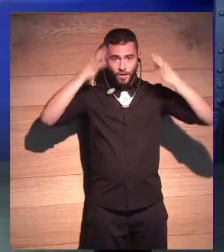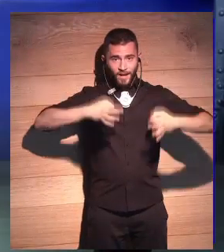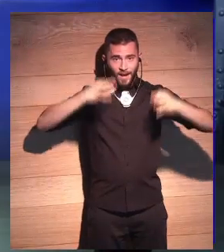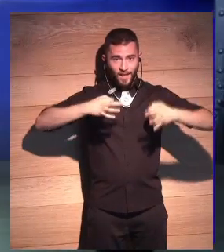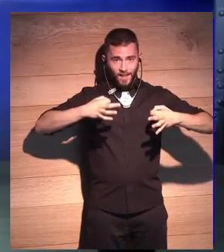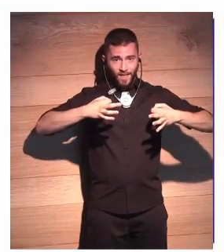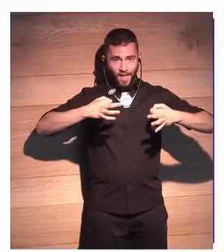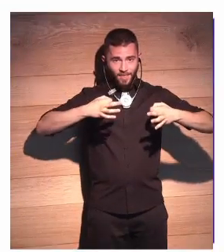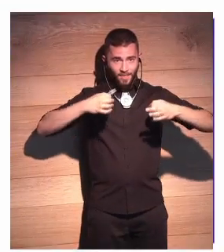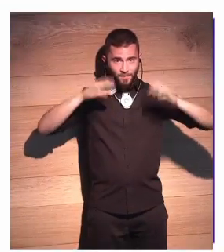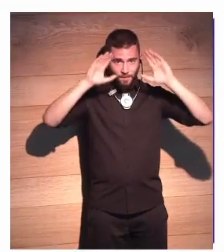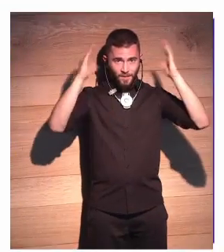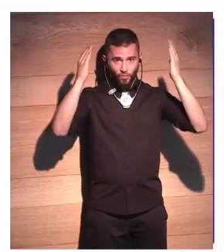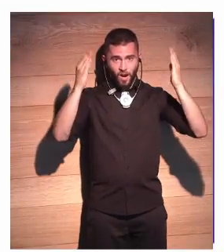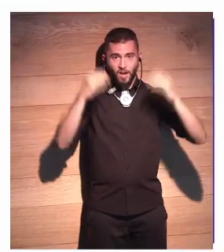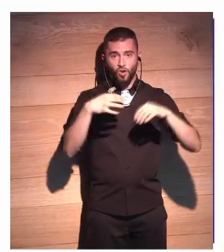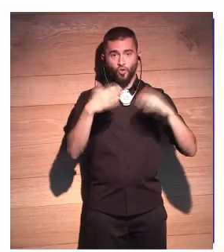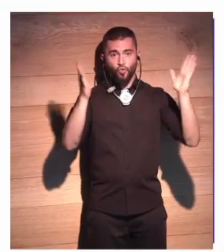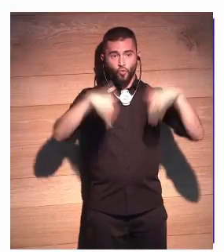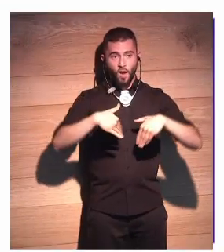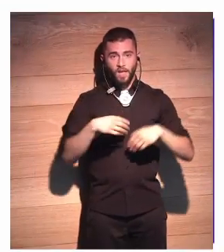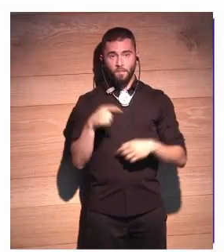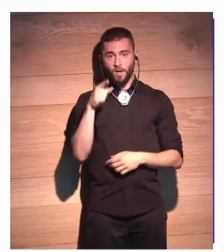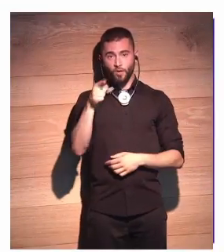this thing, this animated poo.